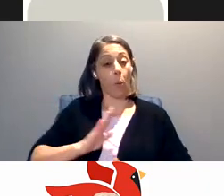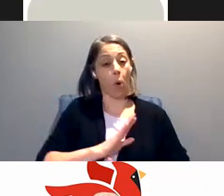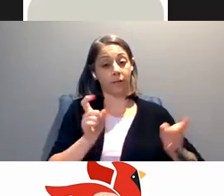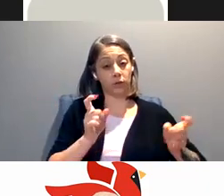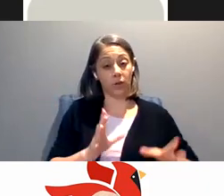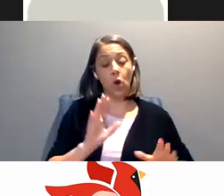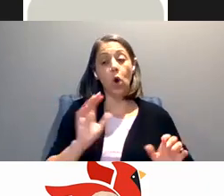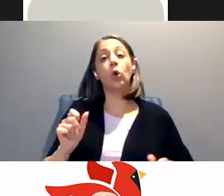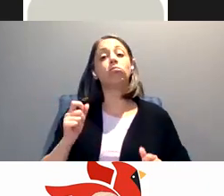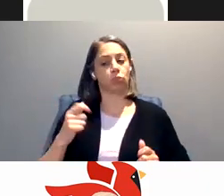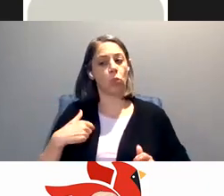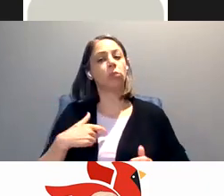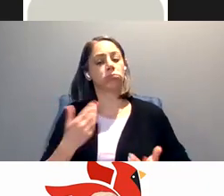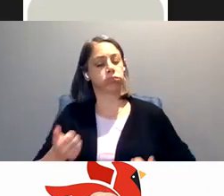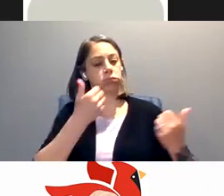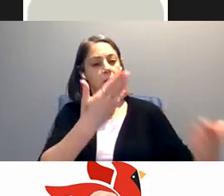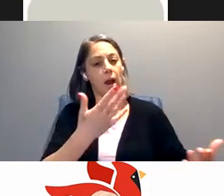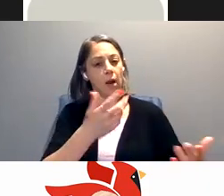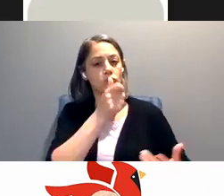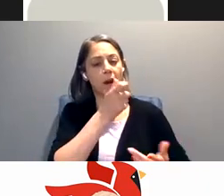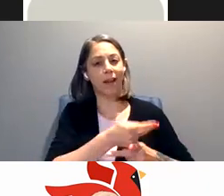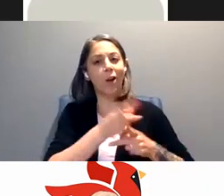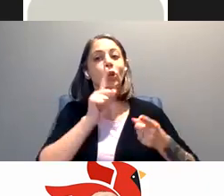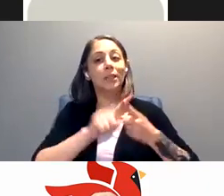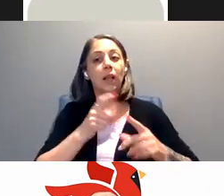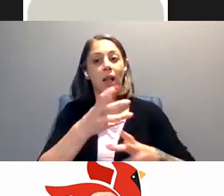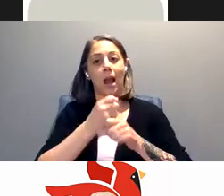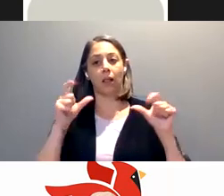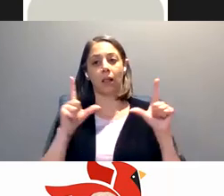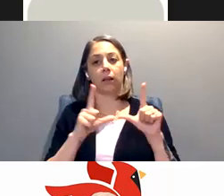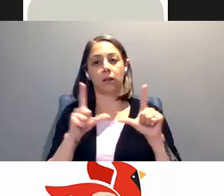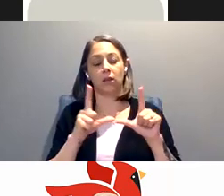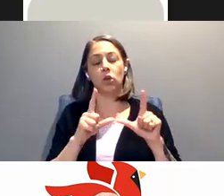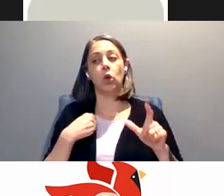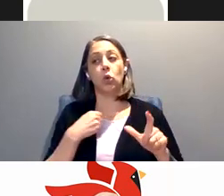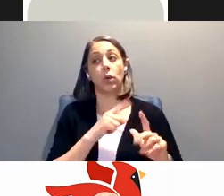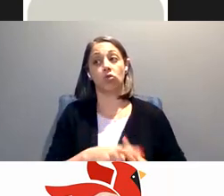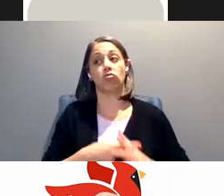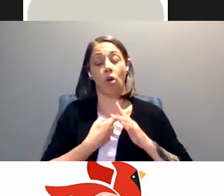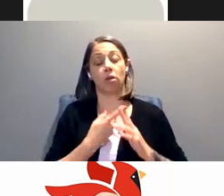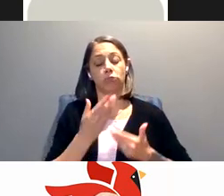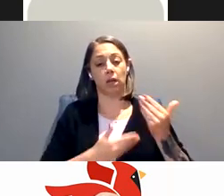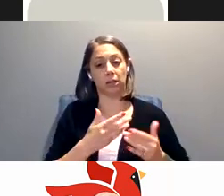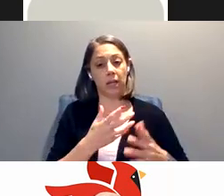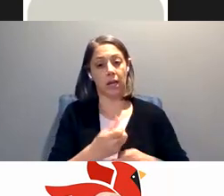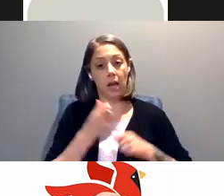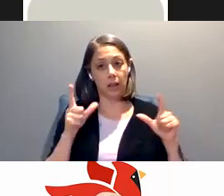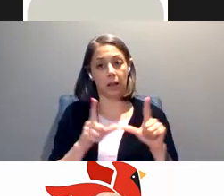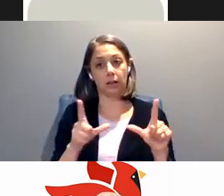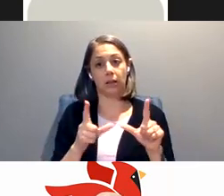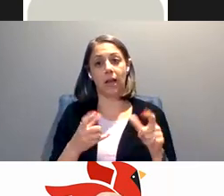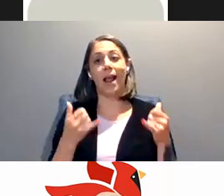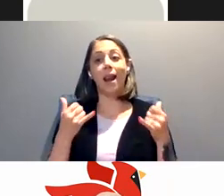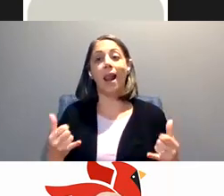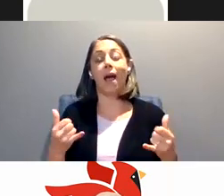provide the private care until we got our license. So we started that process, got our license, and now we're on our